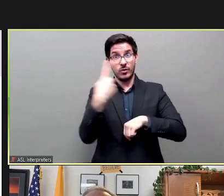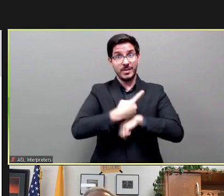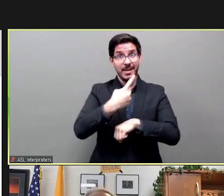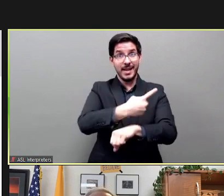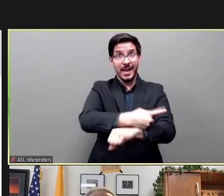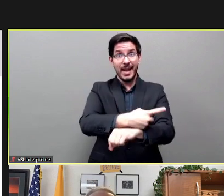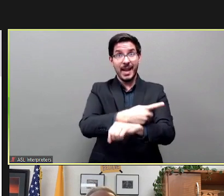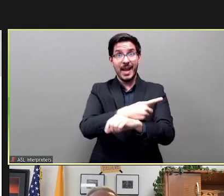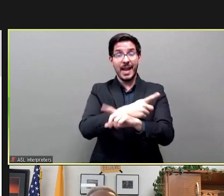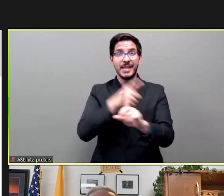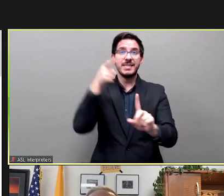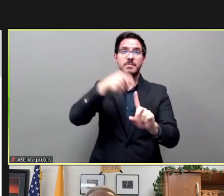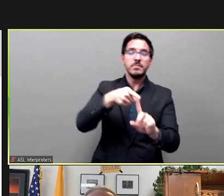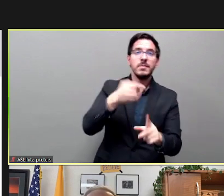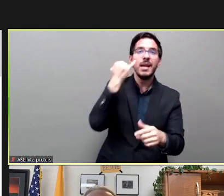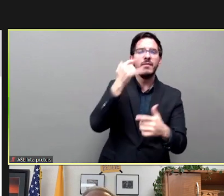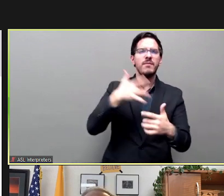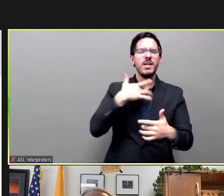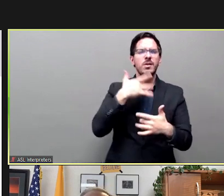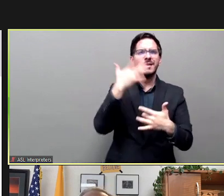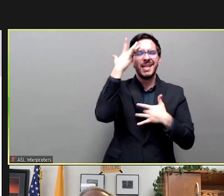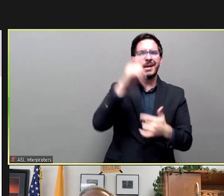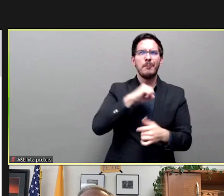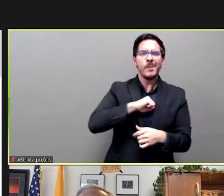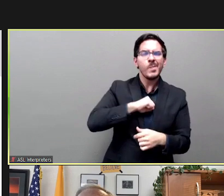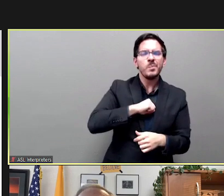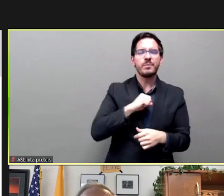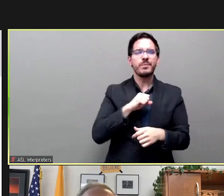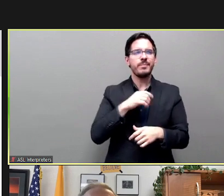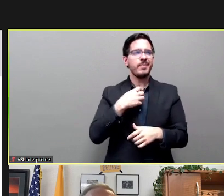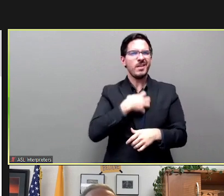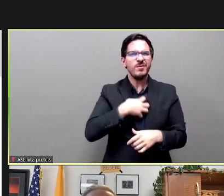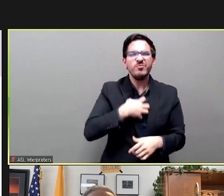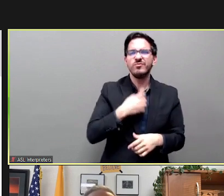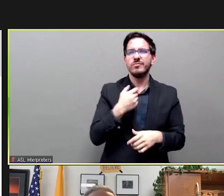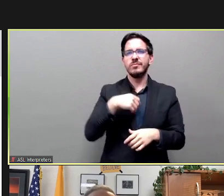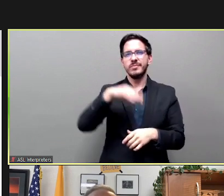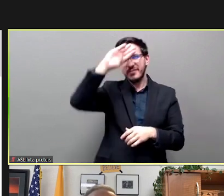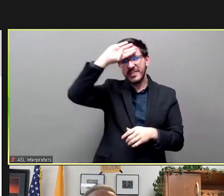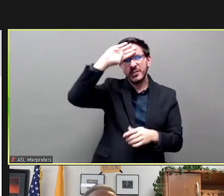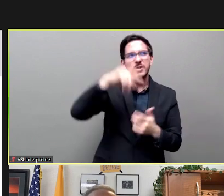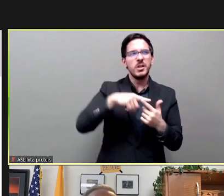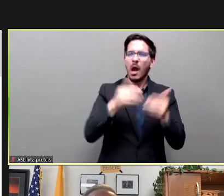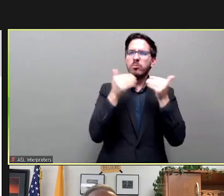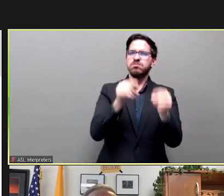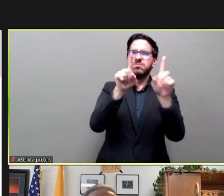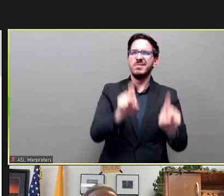symptoms start and shortly thereafter is a good time to do it.